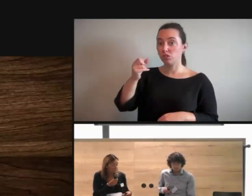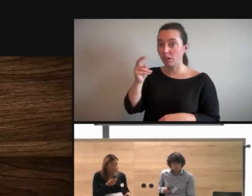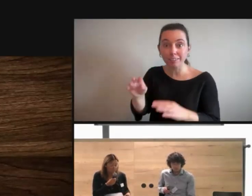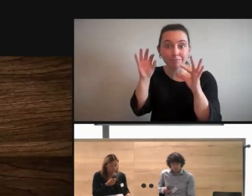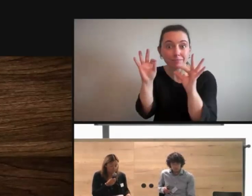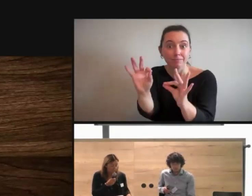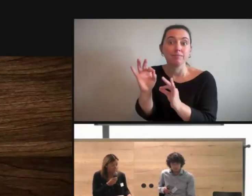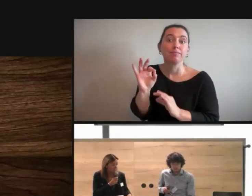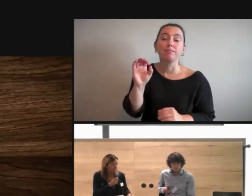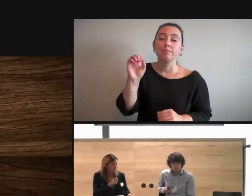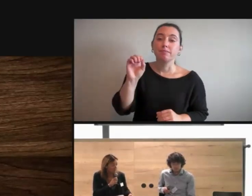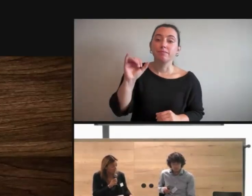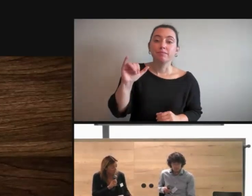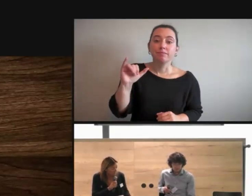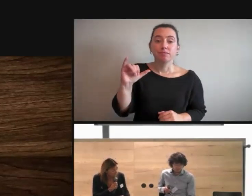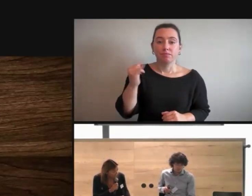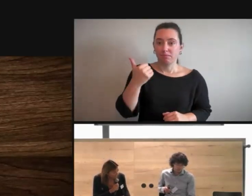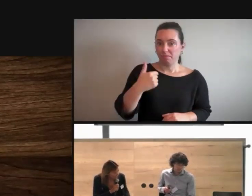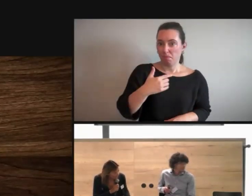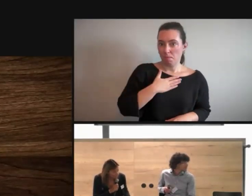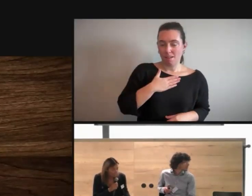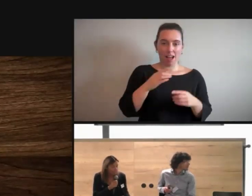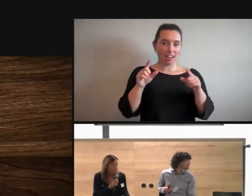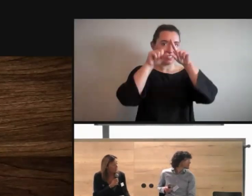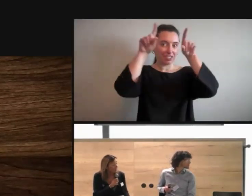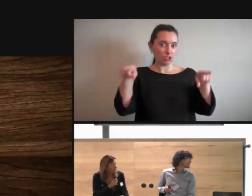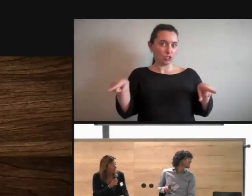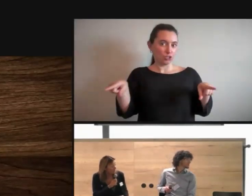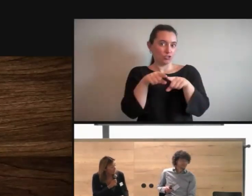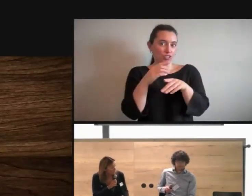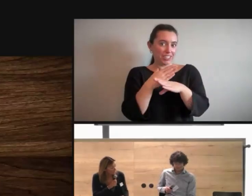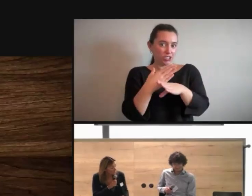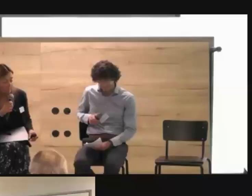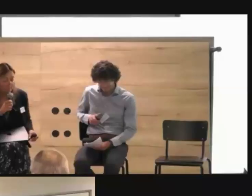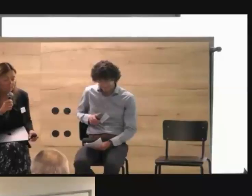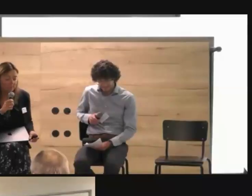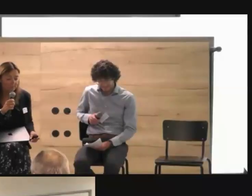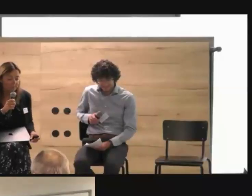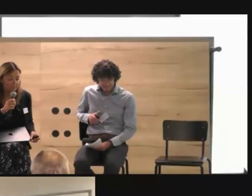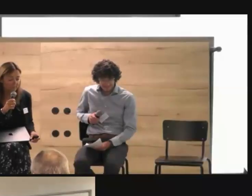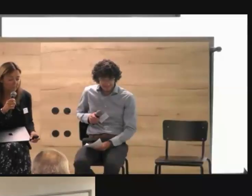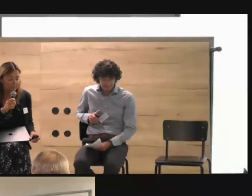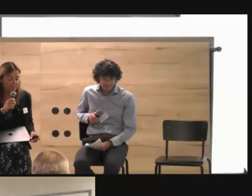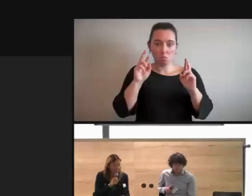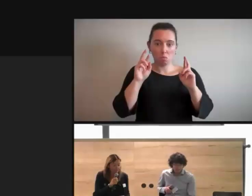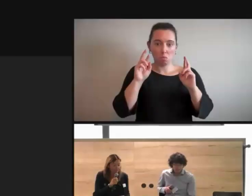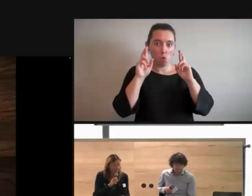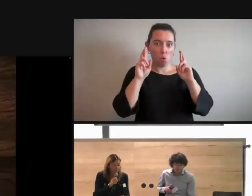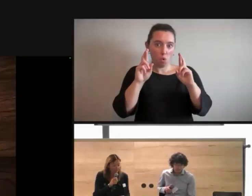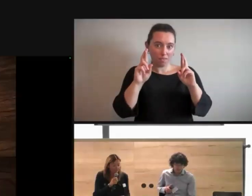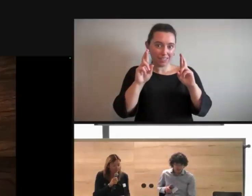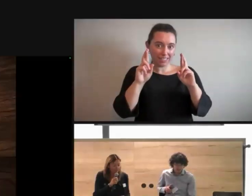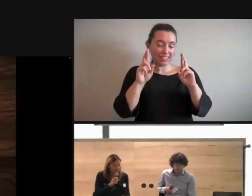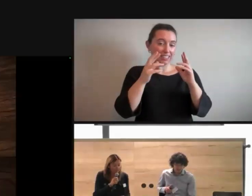And don't ask me what is okay or possible, but well, hopefully you can see my slide now.